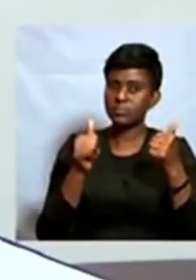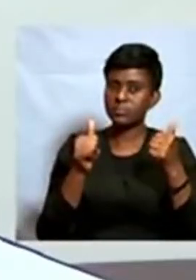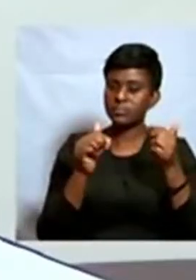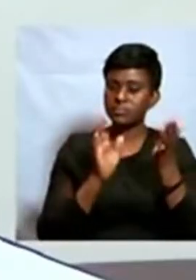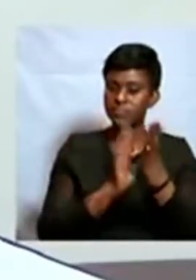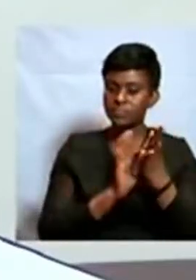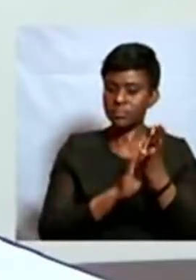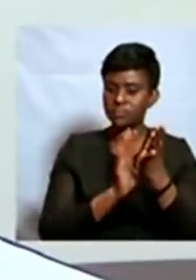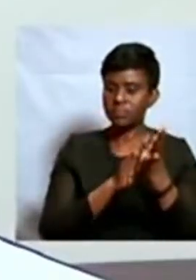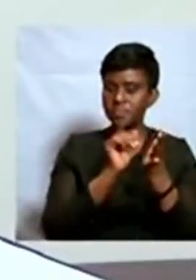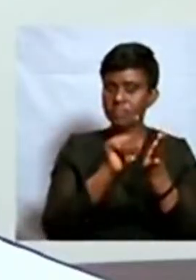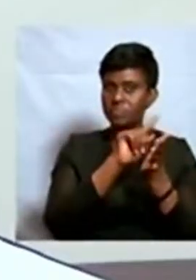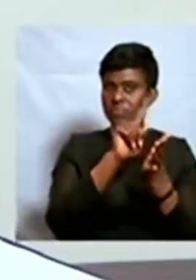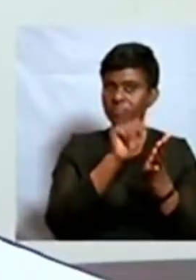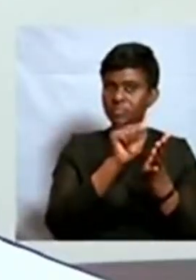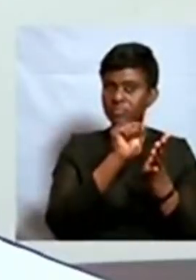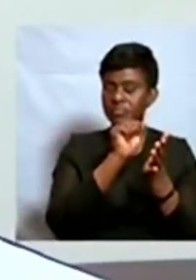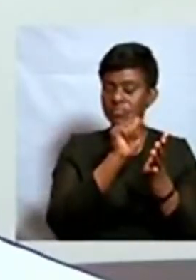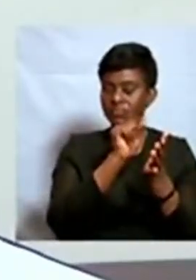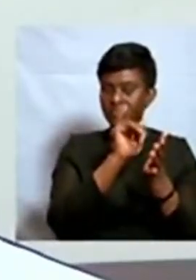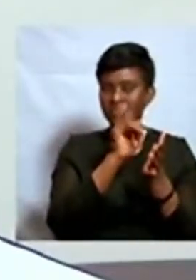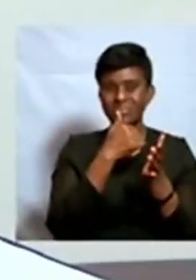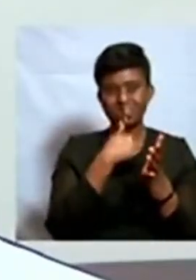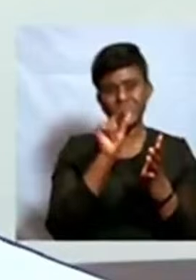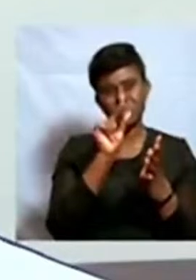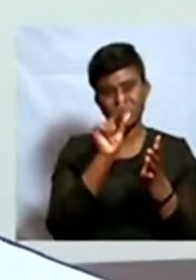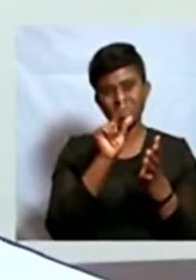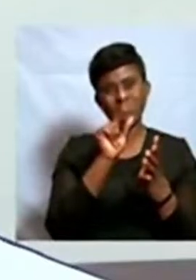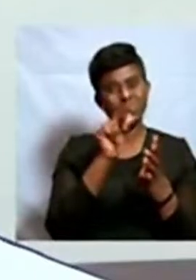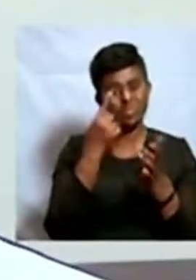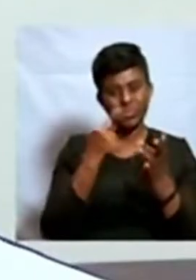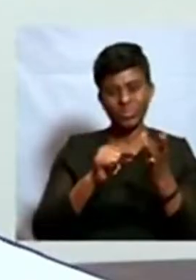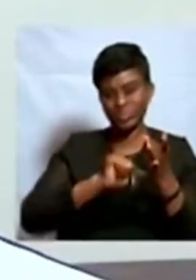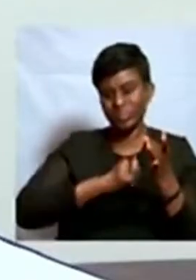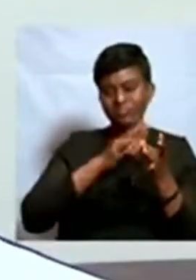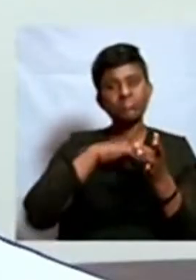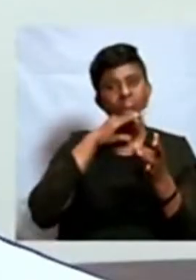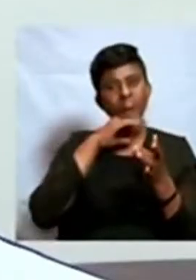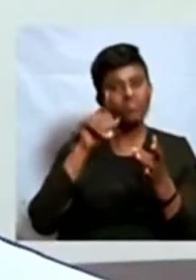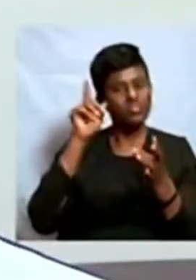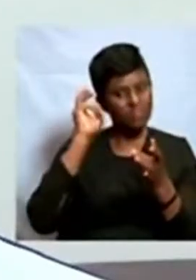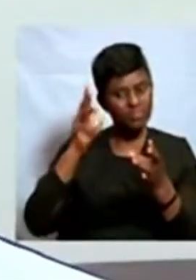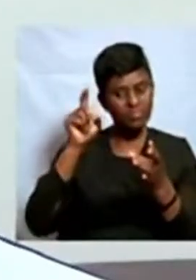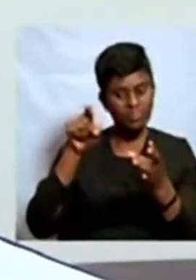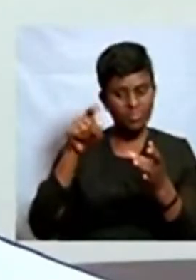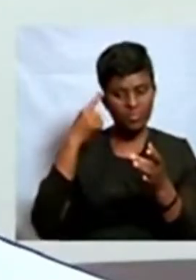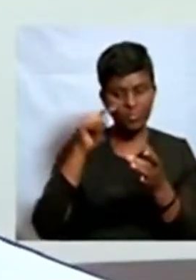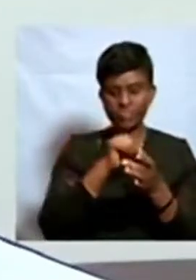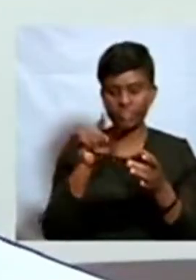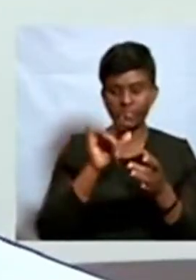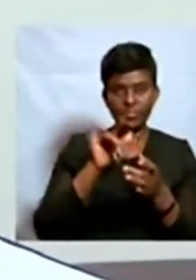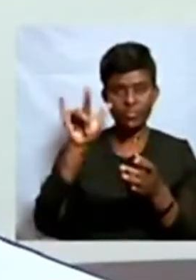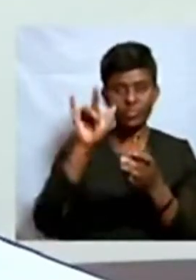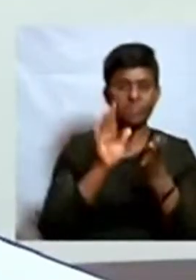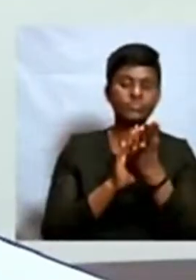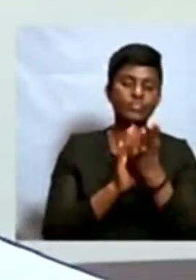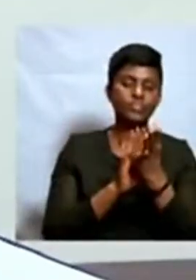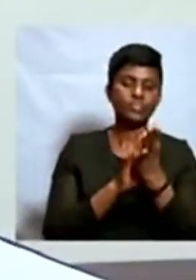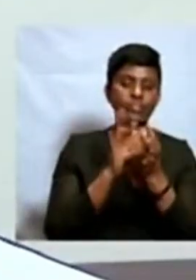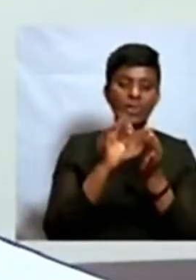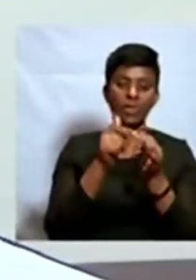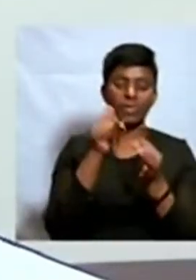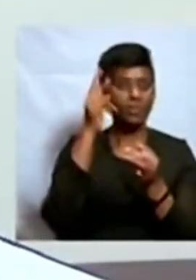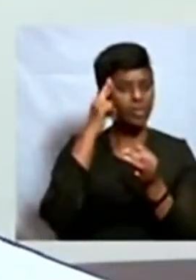ZASTI, has very little capacity to satisfy what we believe will be the demand for the aviation skills. If